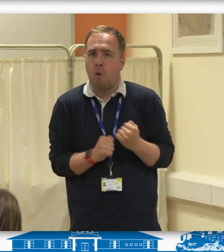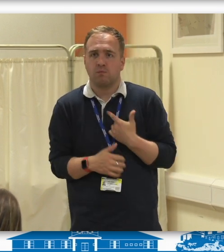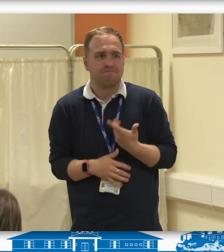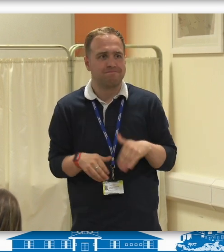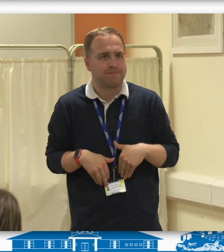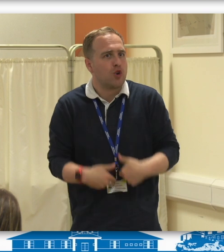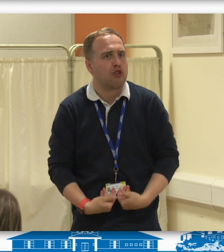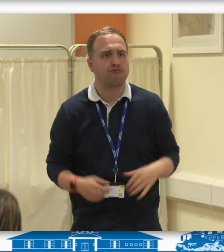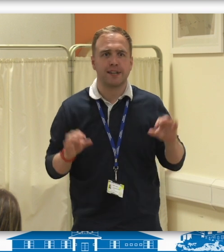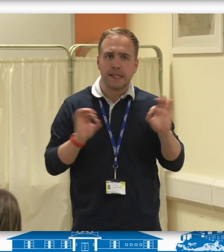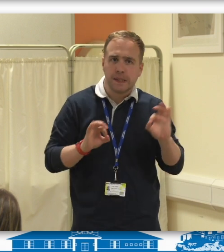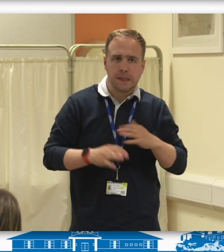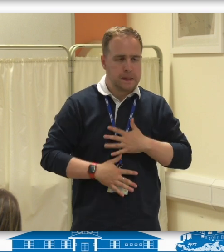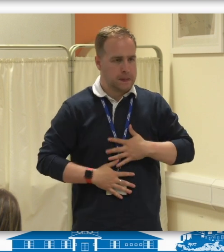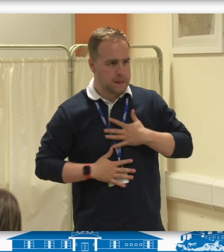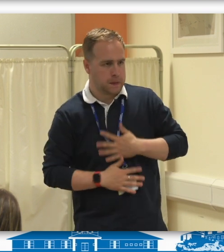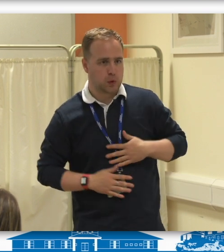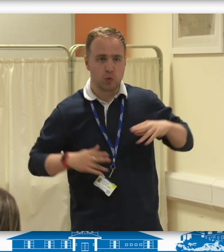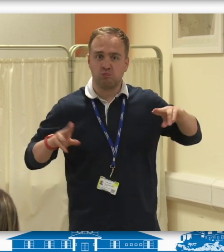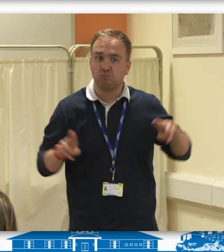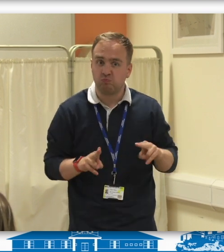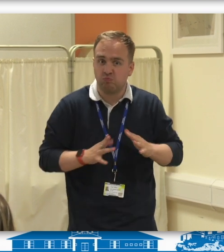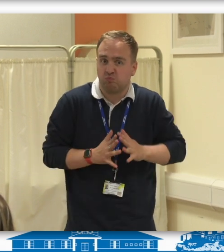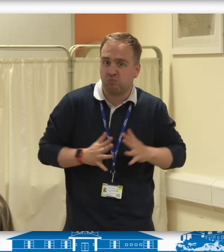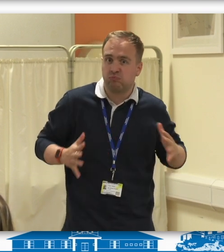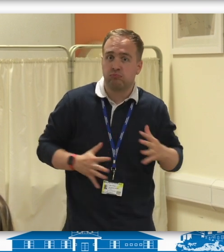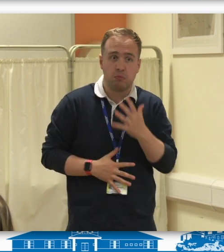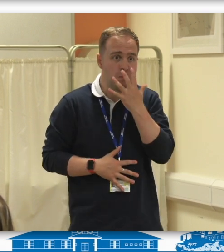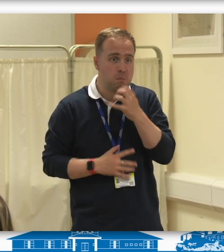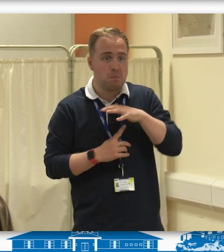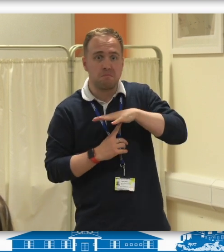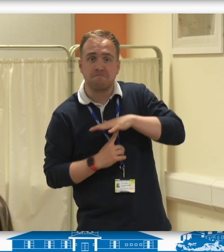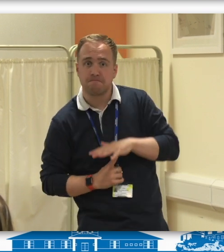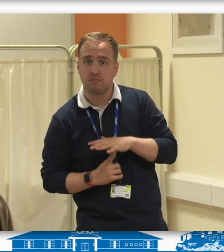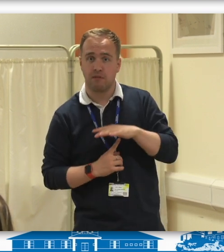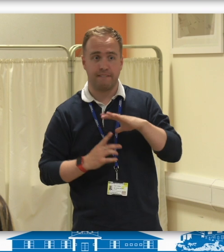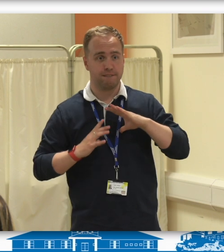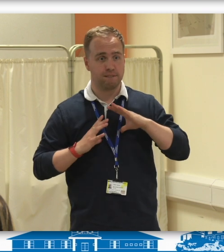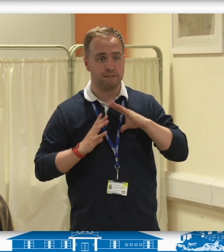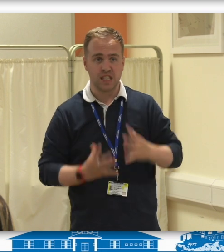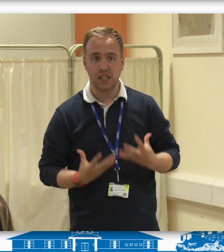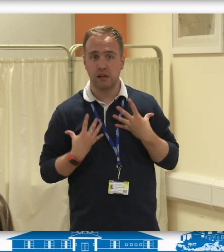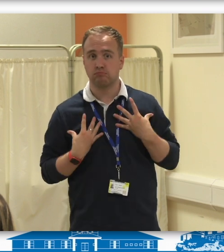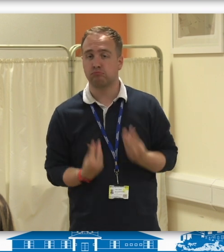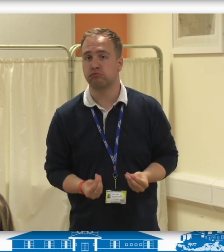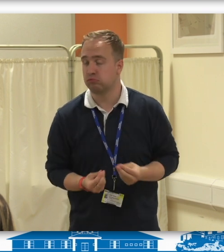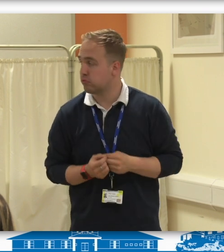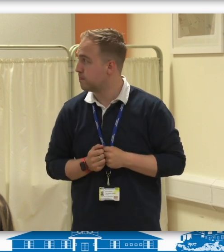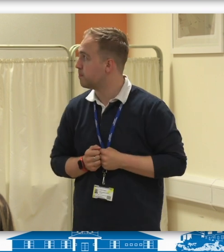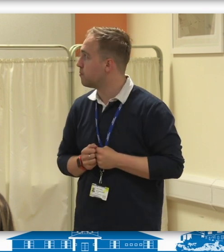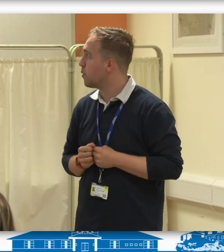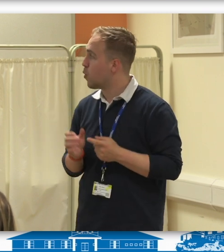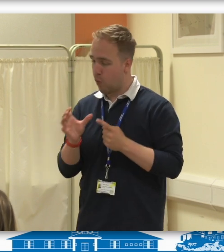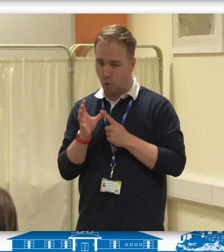appetite, nausea, weight changes, low mood, fatigue. The autonomic nervous